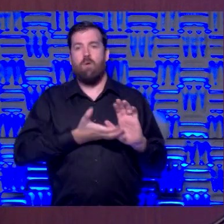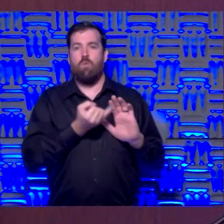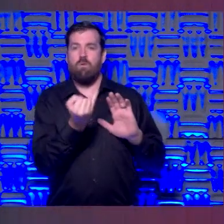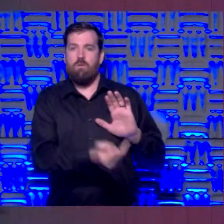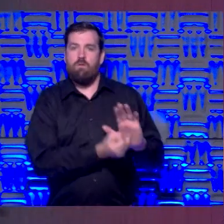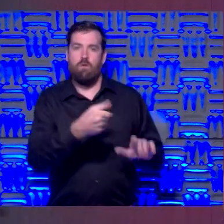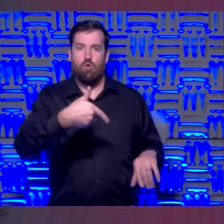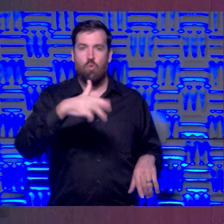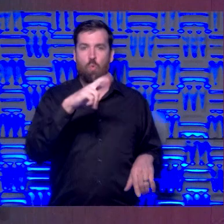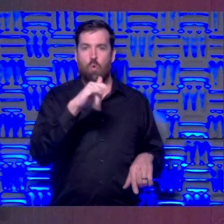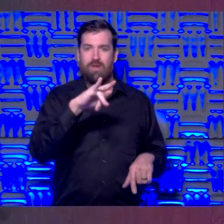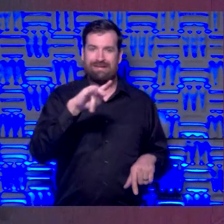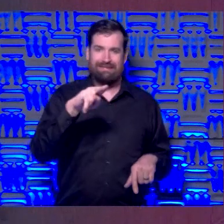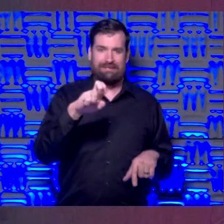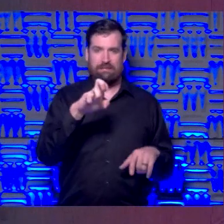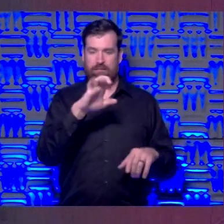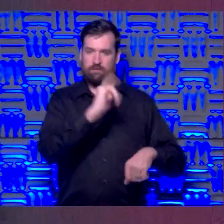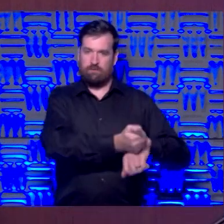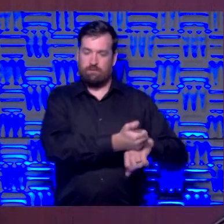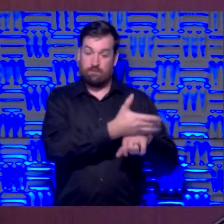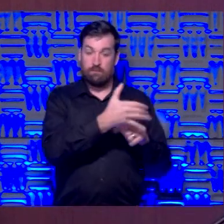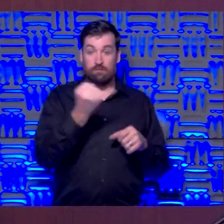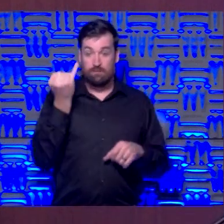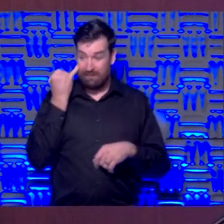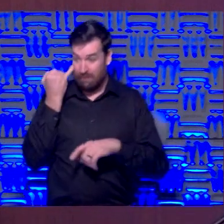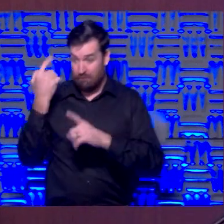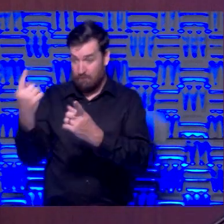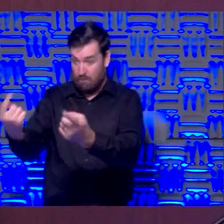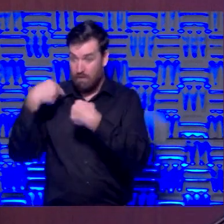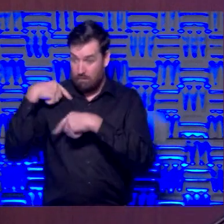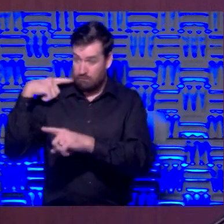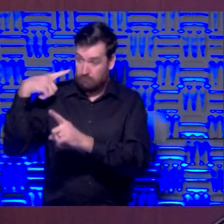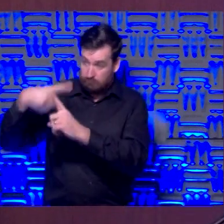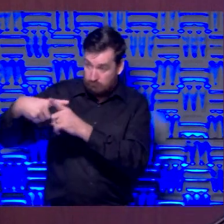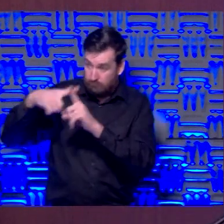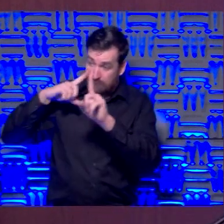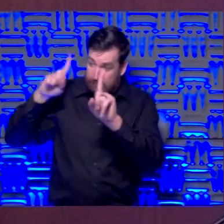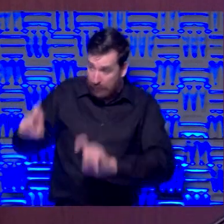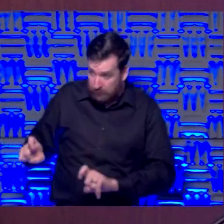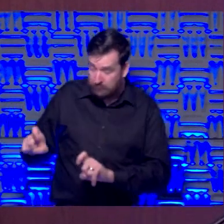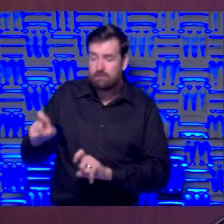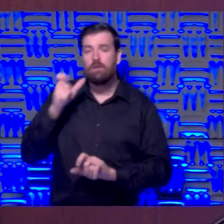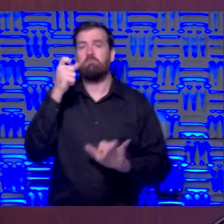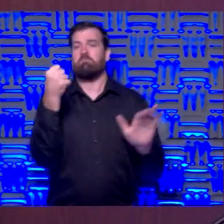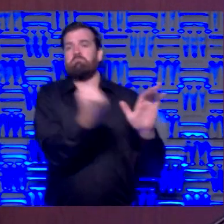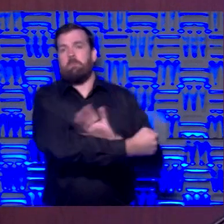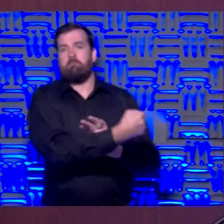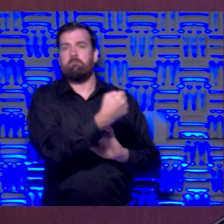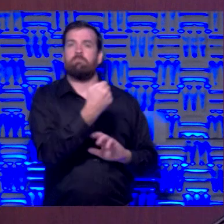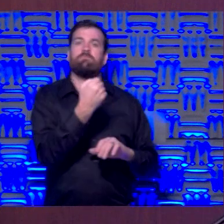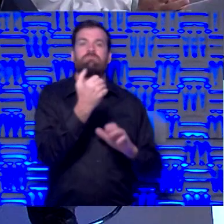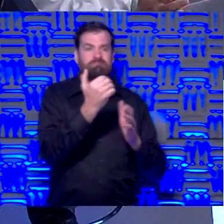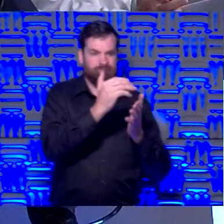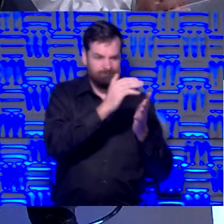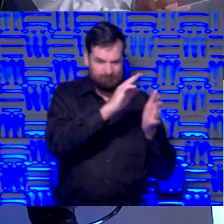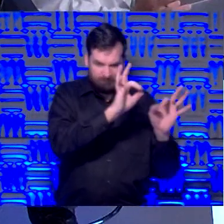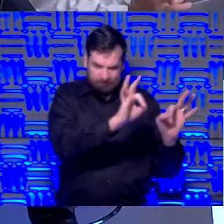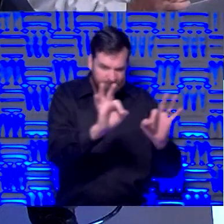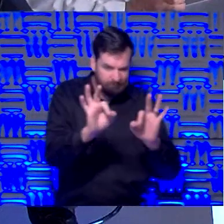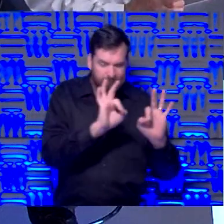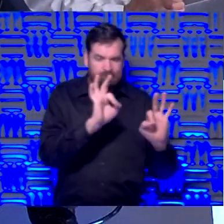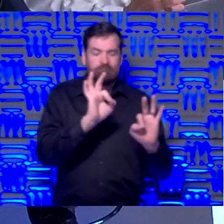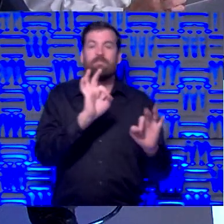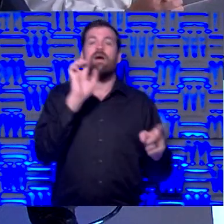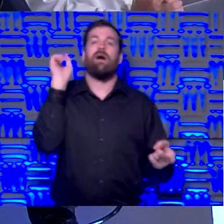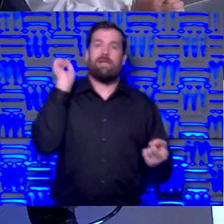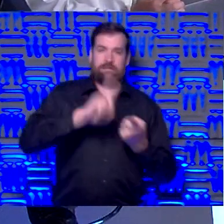So if people come in and they test positive, we'll have a place that they can stay while they go through their required clearance and get medically cleared to enter